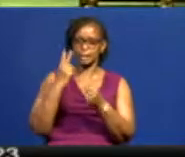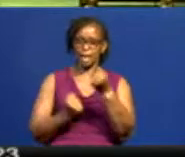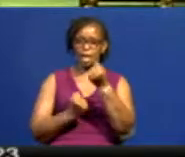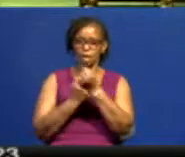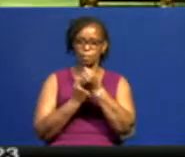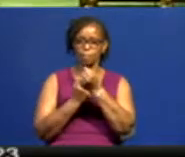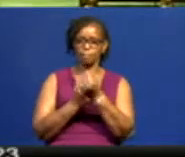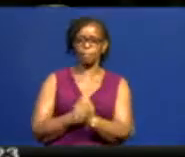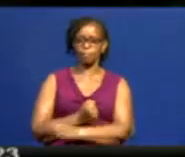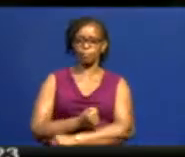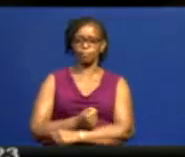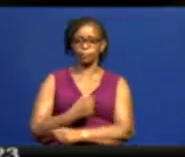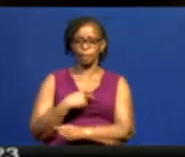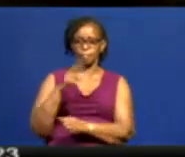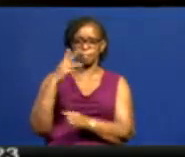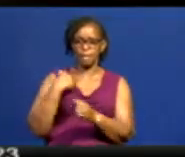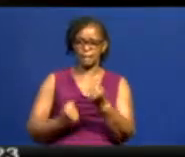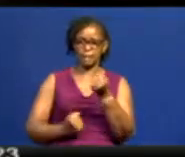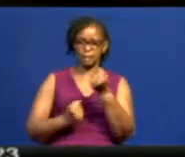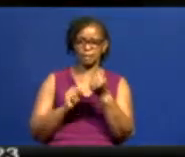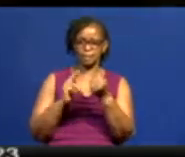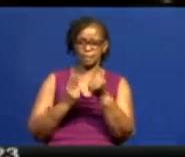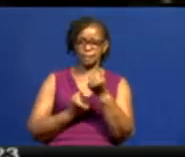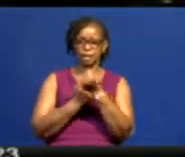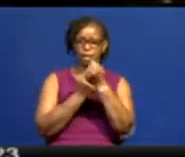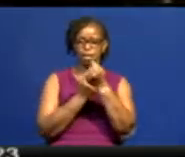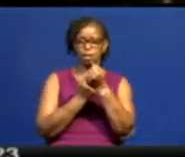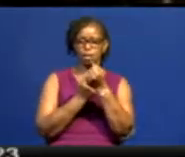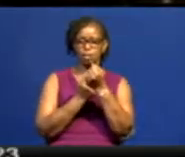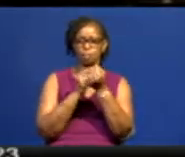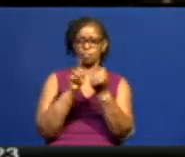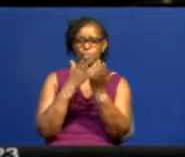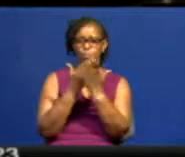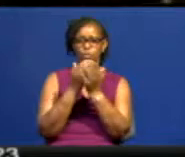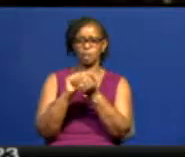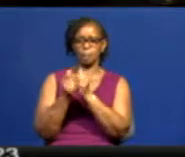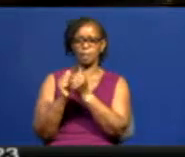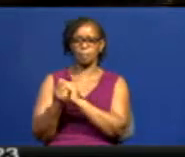Sorry, Mr. Speaker. Yes, I was seconding the proposed amendments in the.